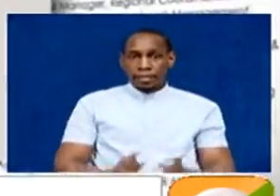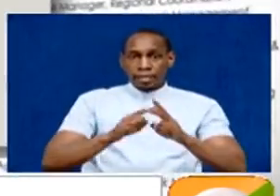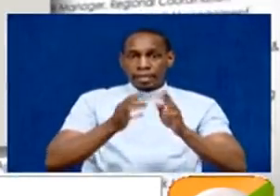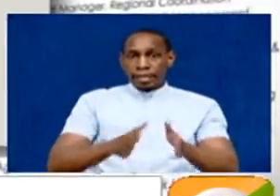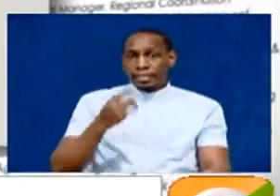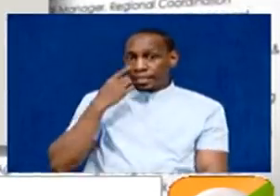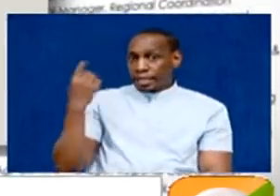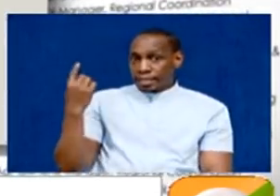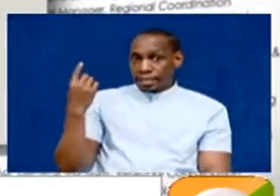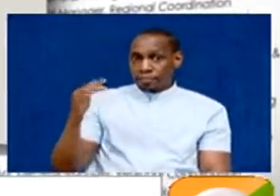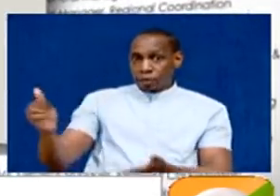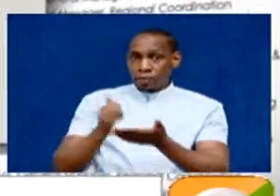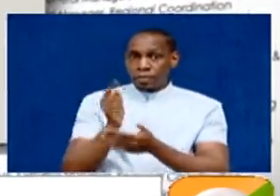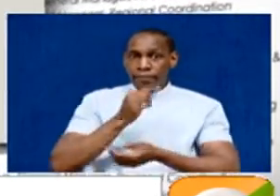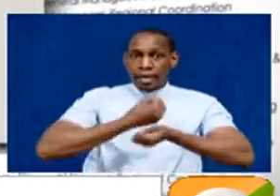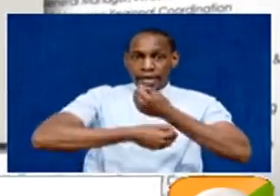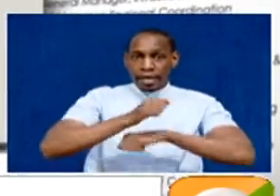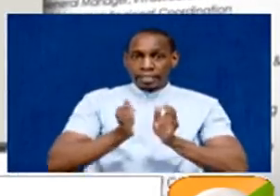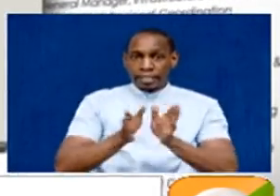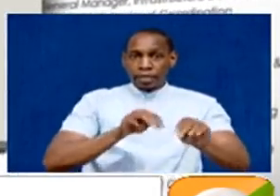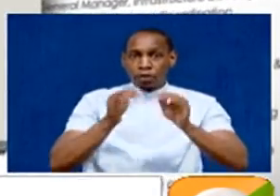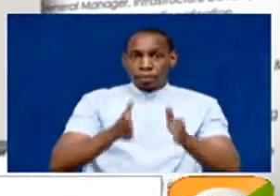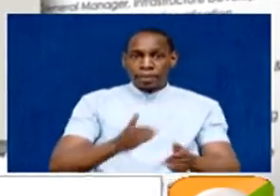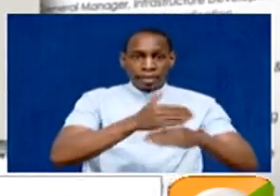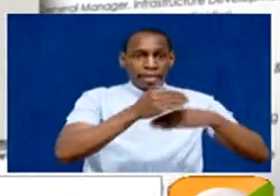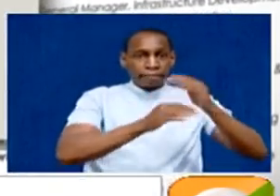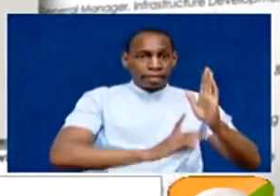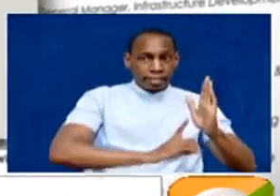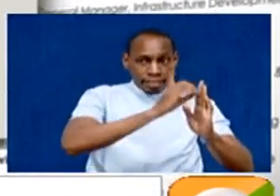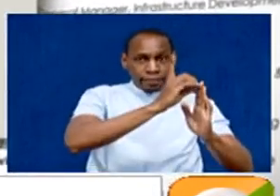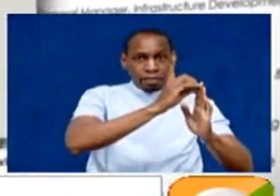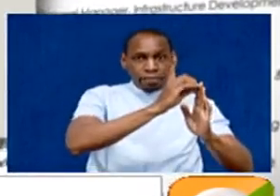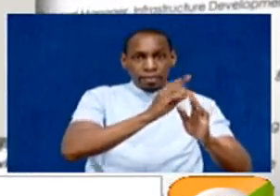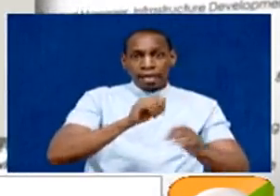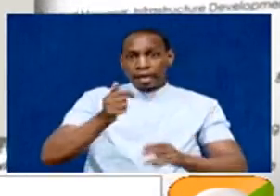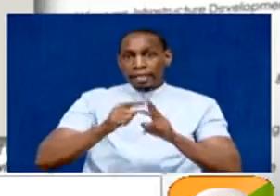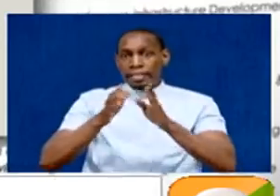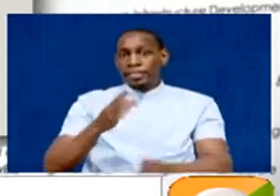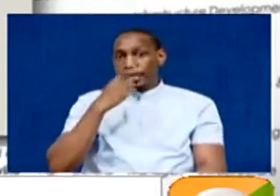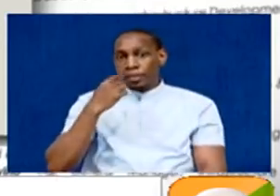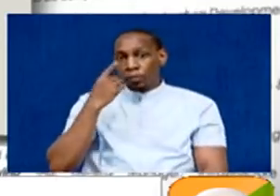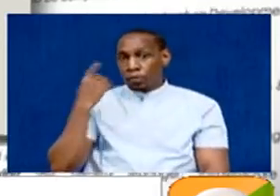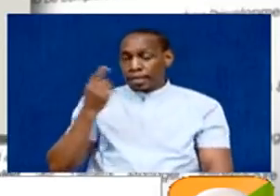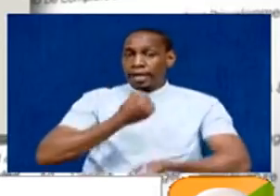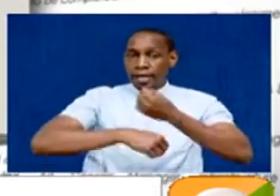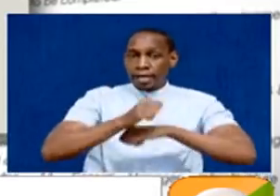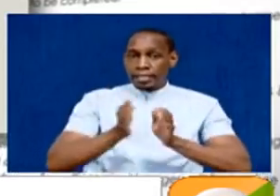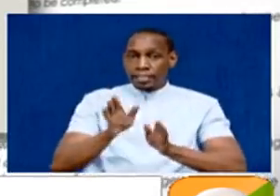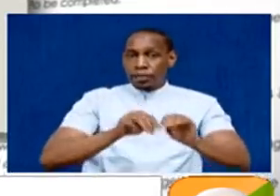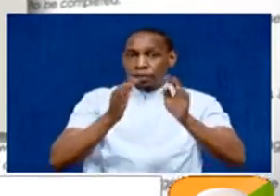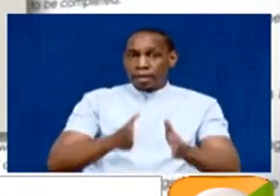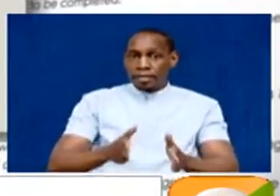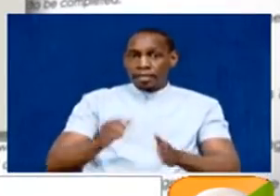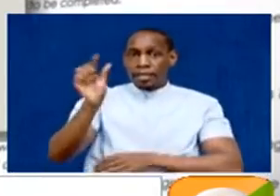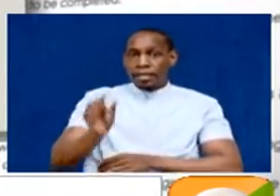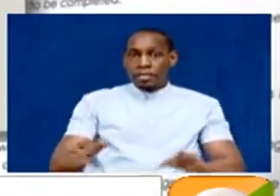Kennedy Owino has been appointed the Acting General Manager, Infrastructure Development. Engineer George Muli, the Acting General Manager